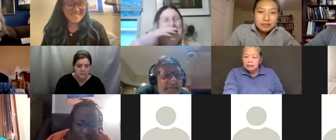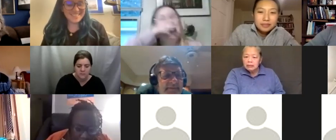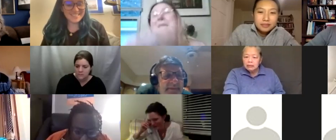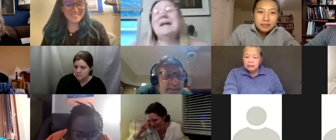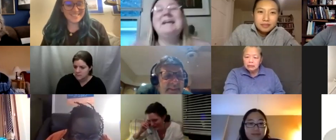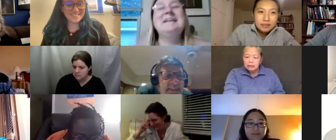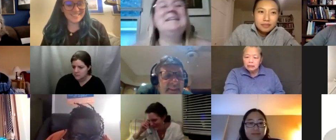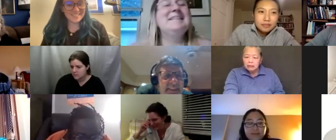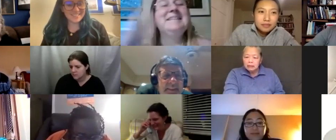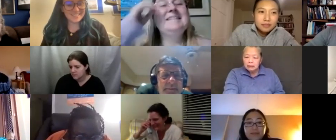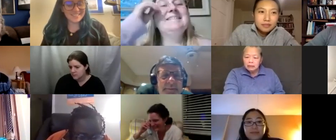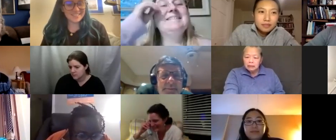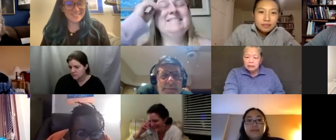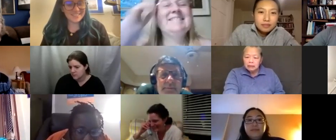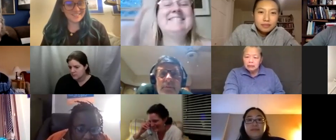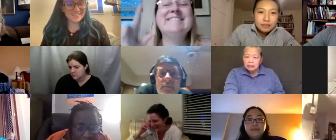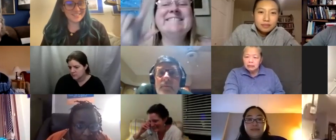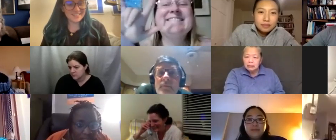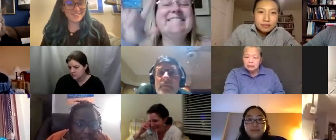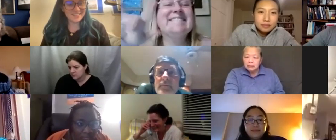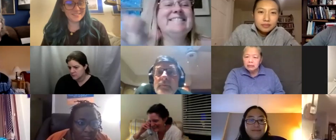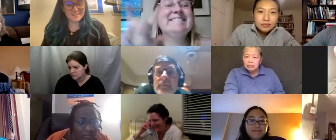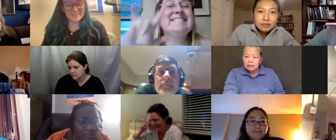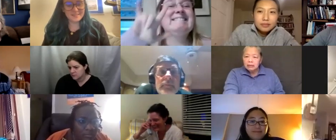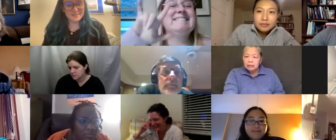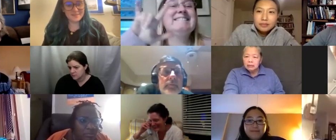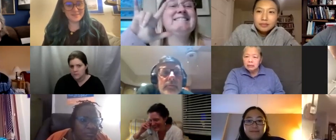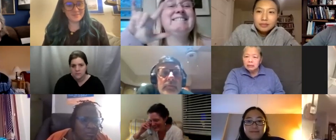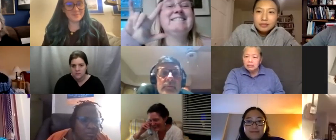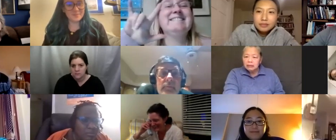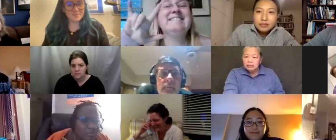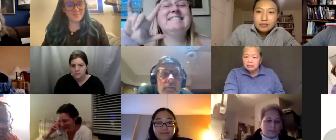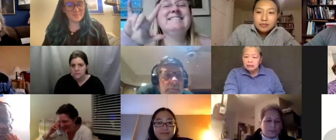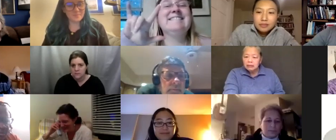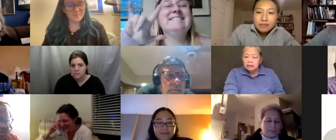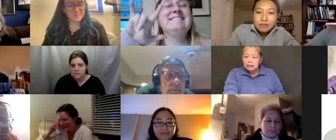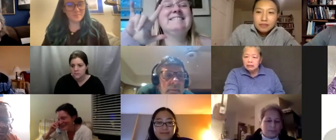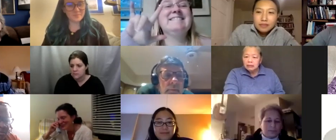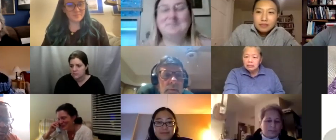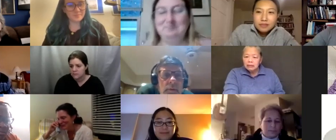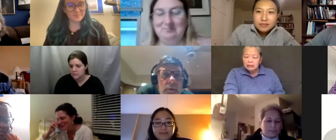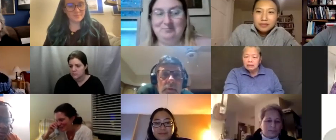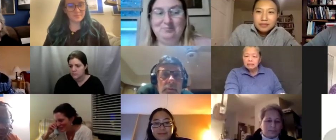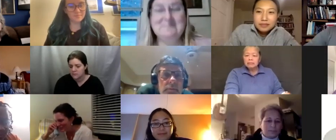It's good to see you after such a long time. It has been a long time. It's nice to see you too.